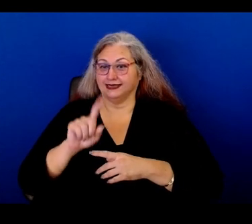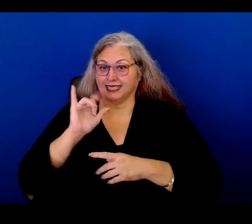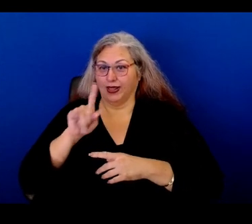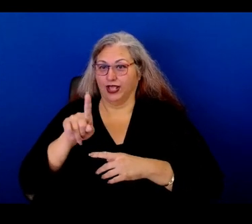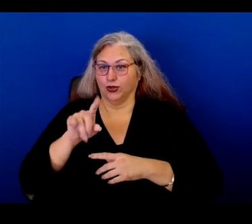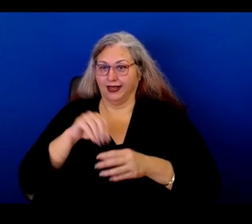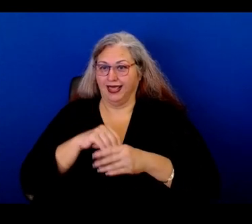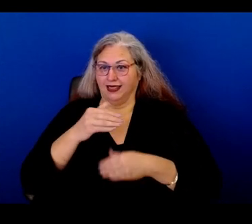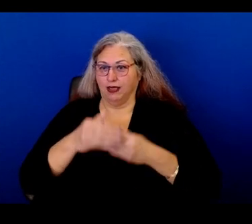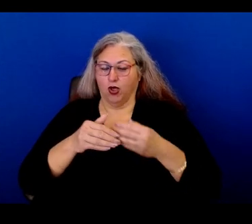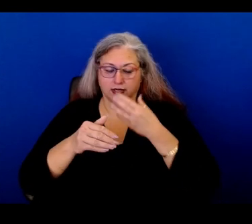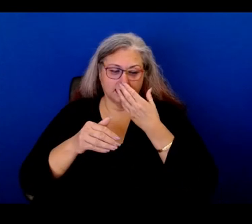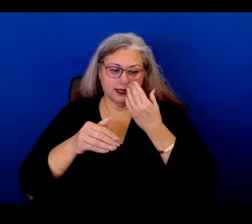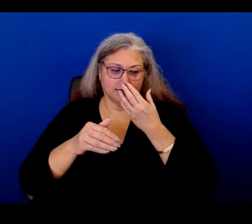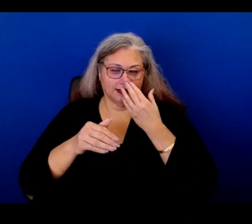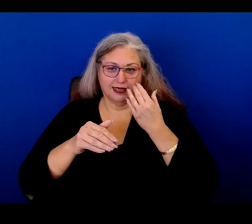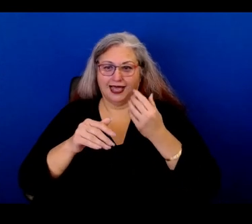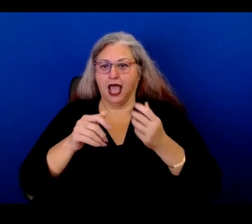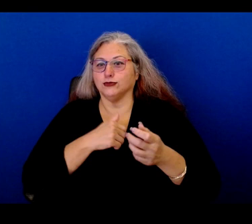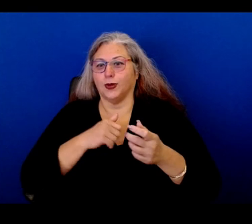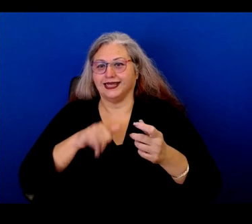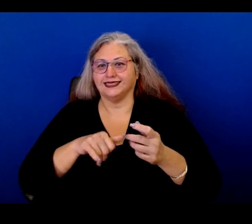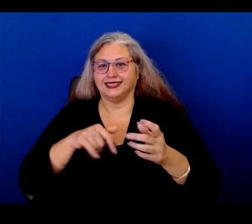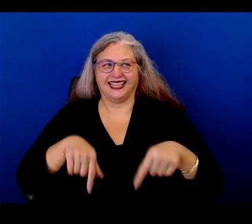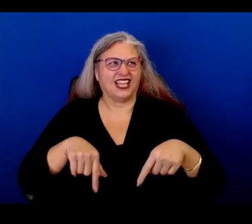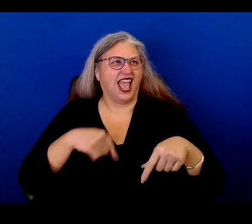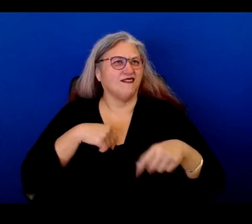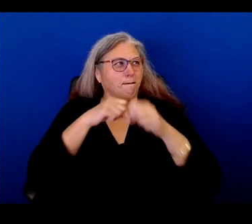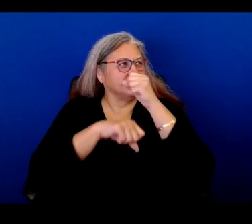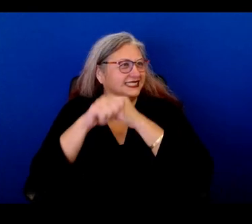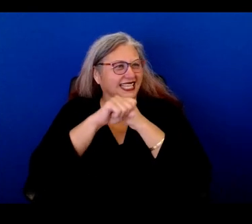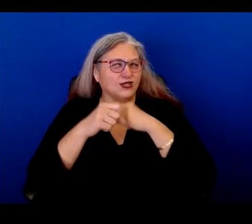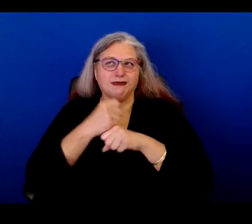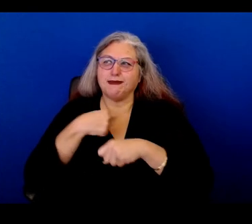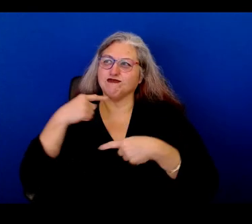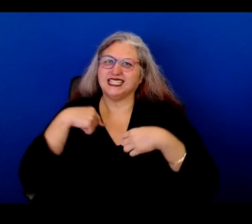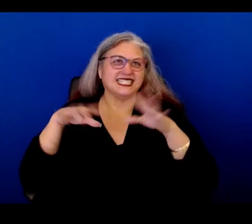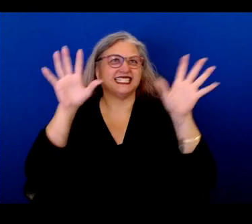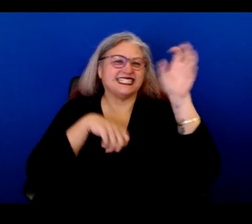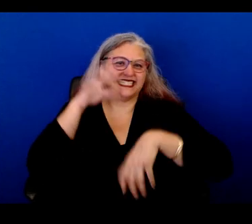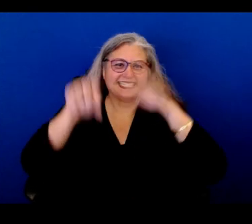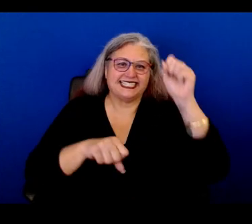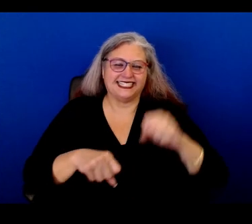in a process of, I'm sorry, there's a mosquito in here. It's driving me crazy.